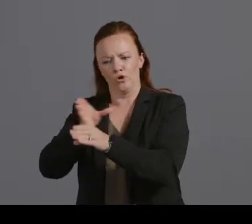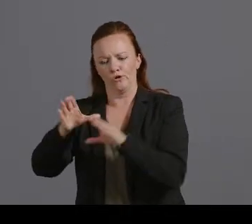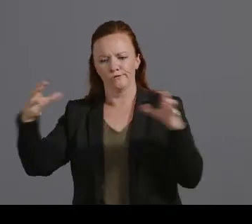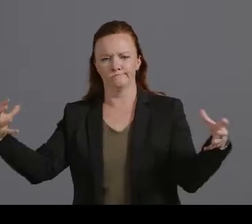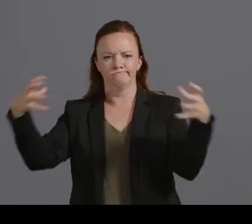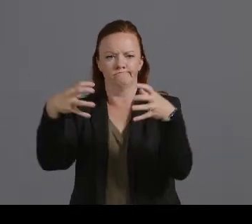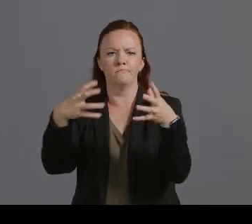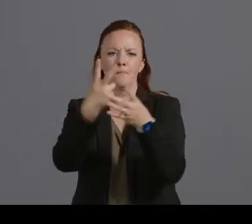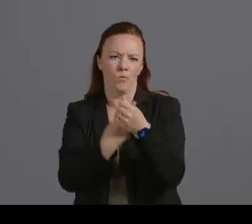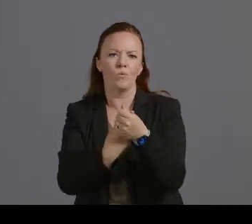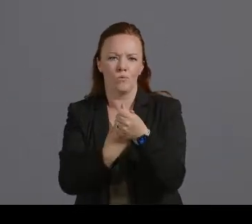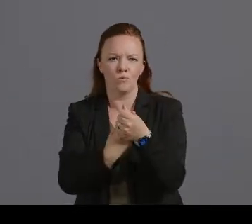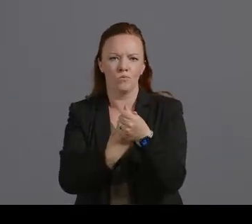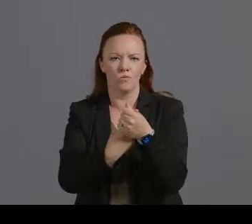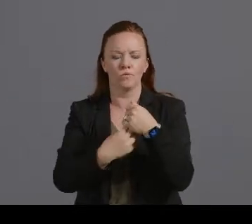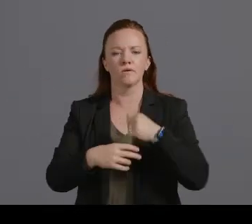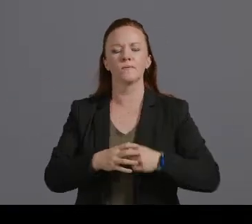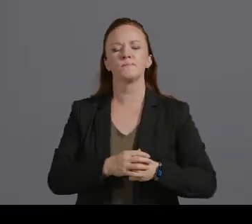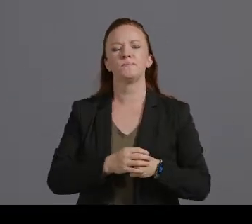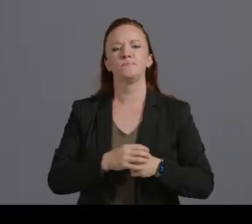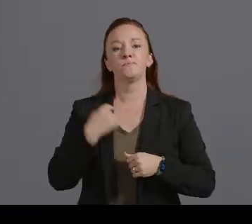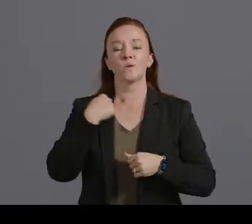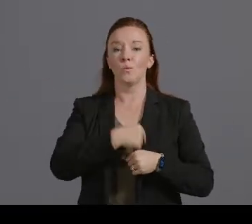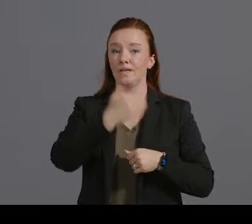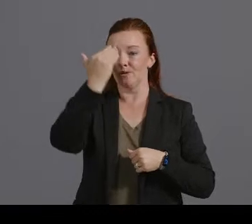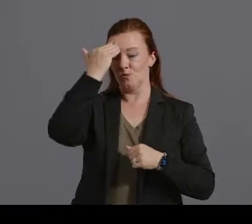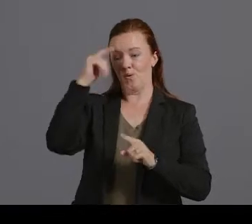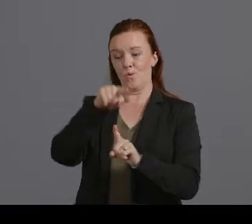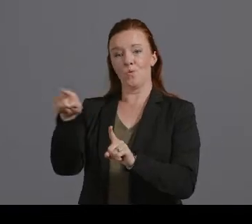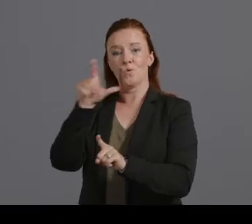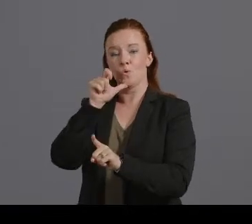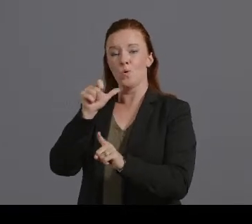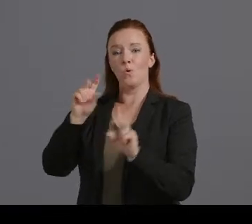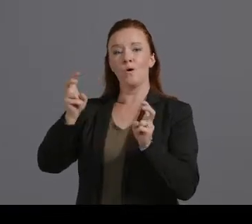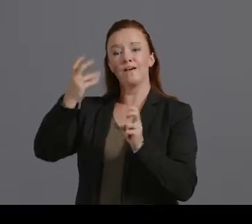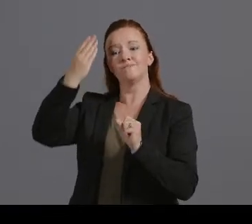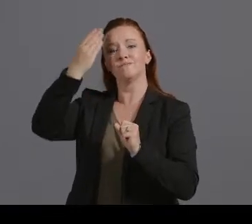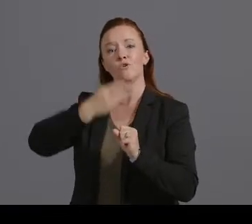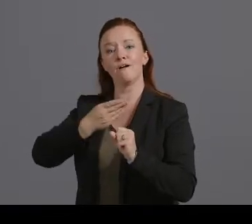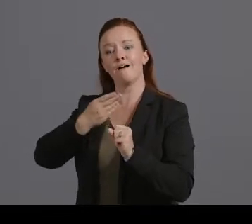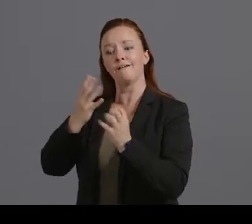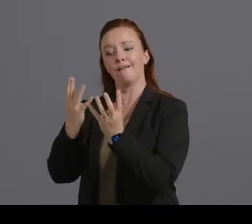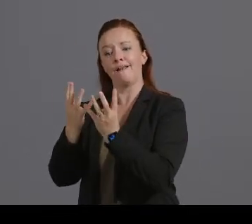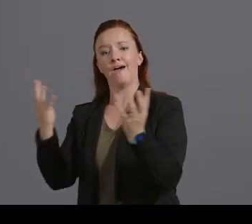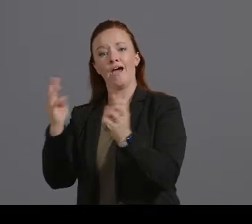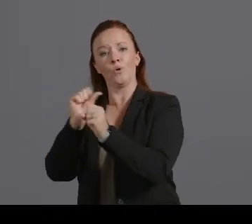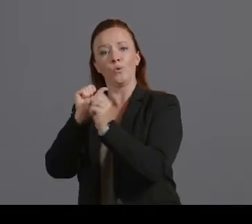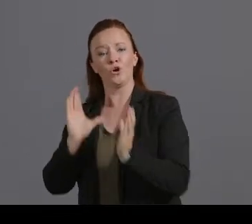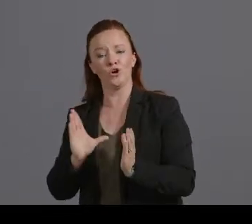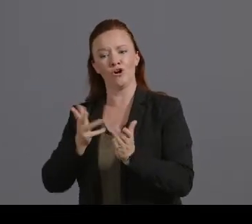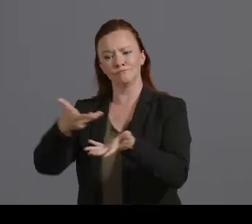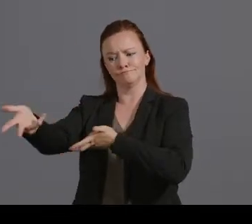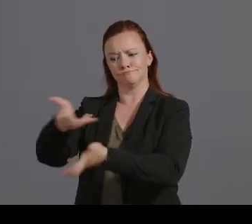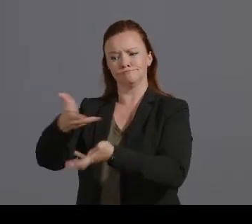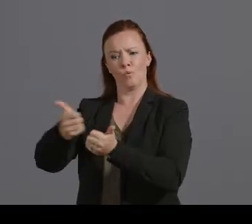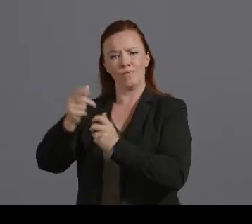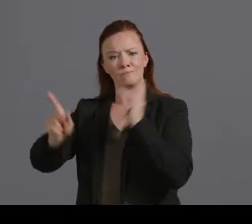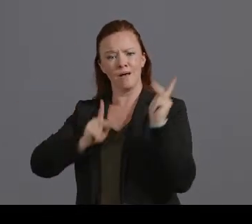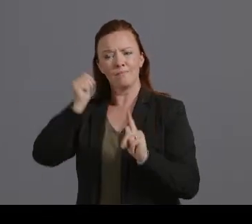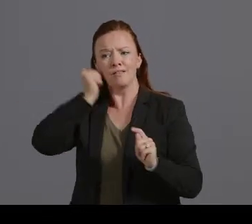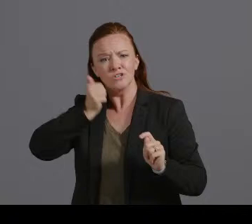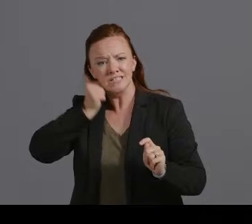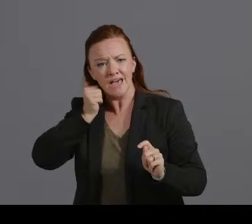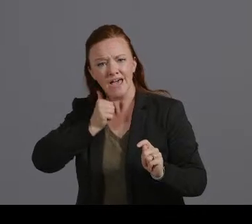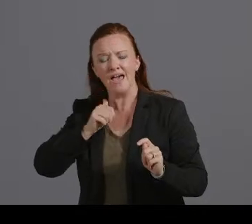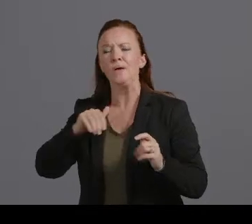we know that they have to interact with the public every day, and these are positions that are critical for the